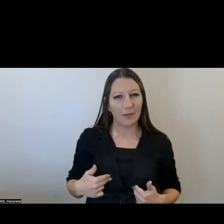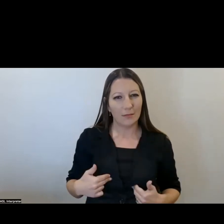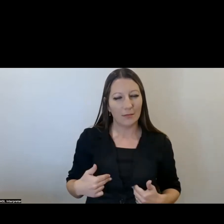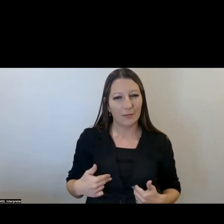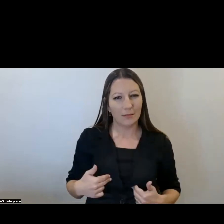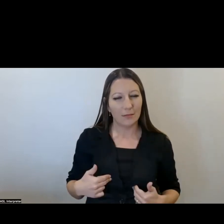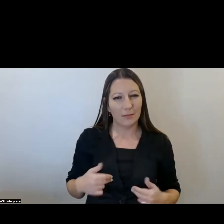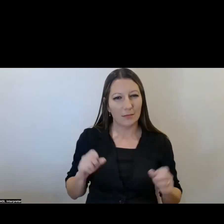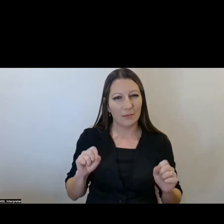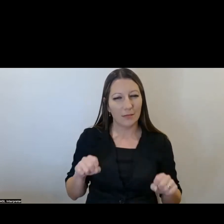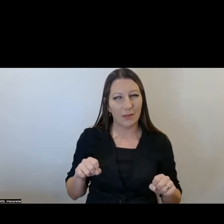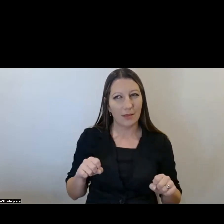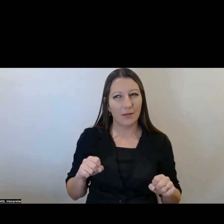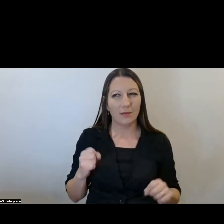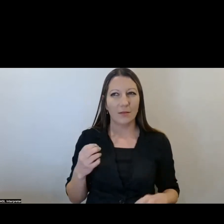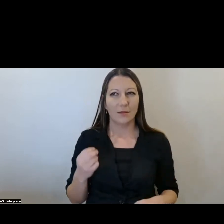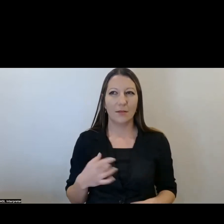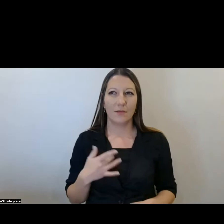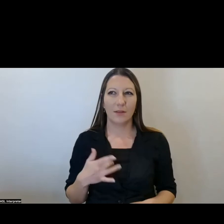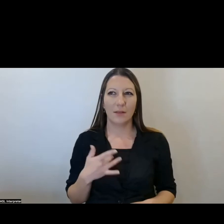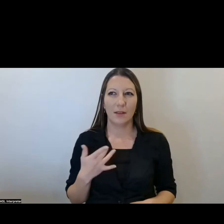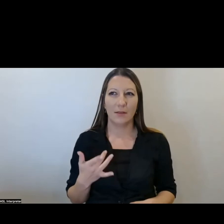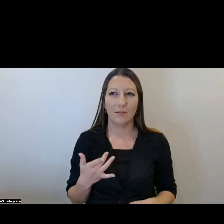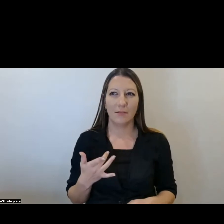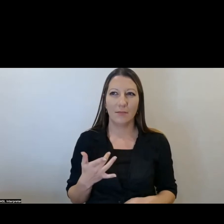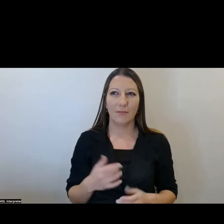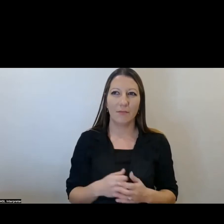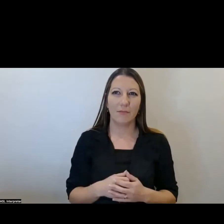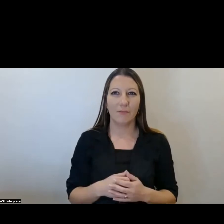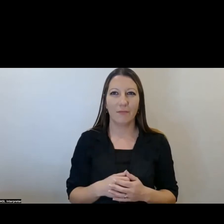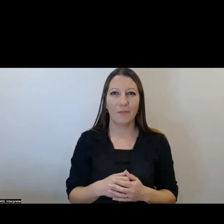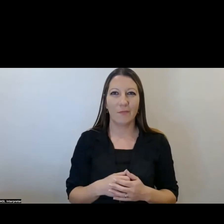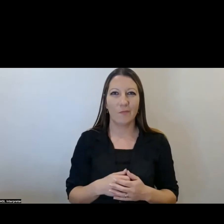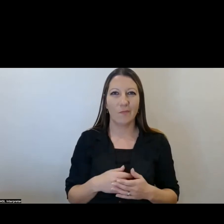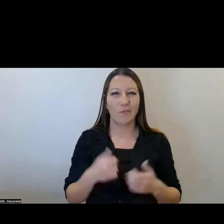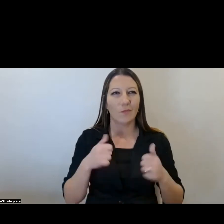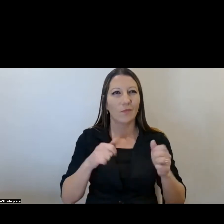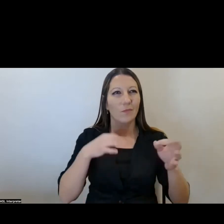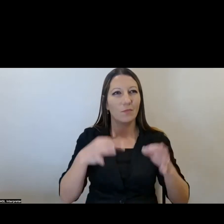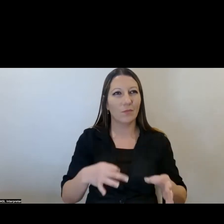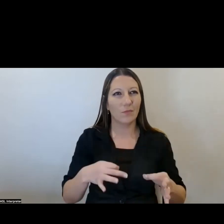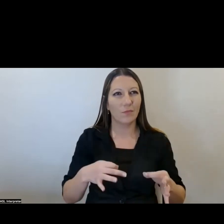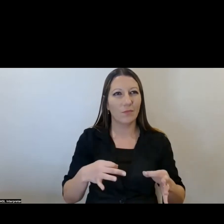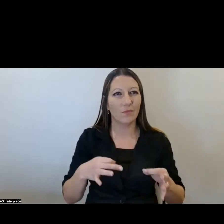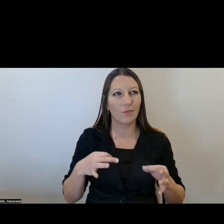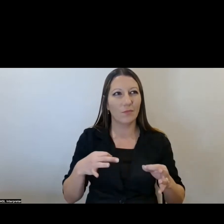right from my own, trying to articulate what my experience is like as distinct.